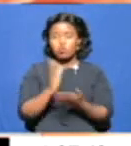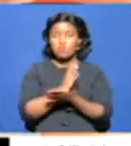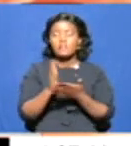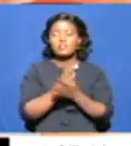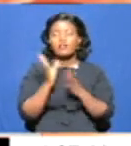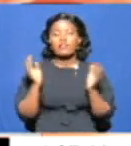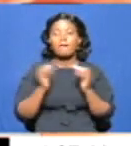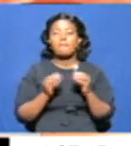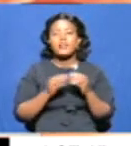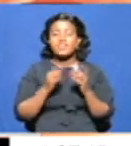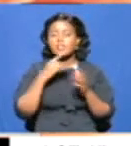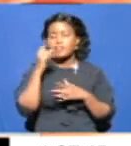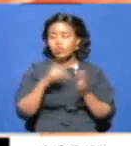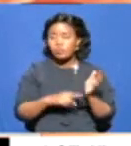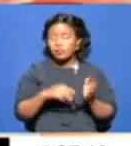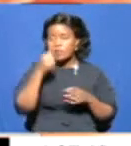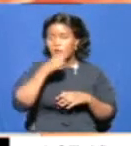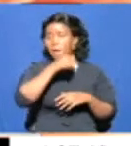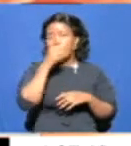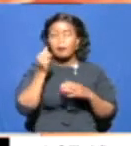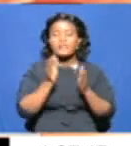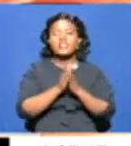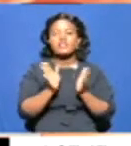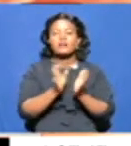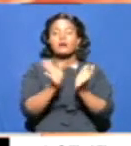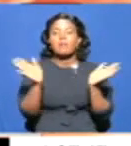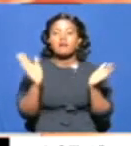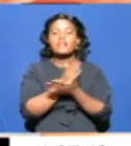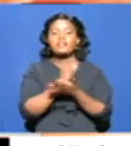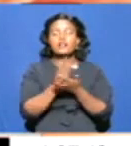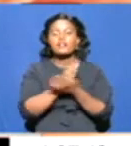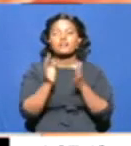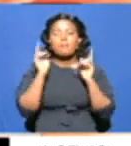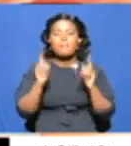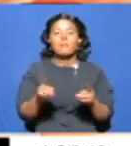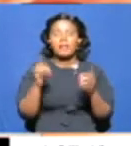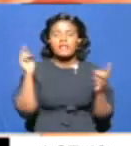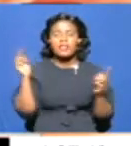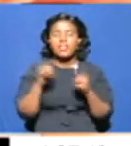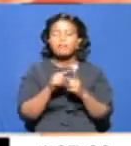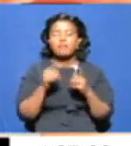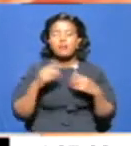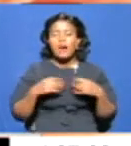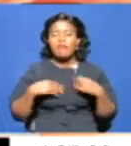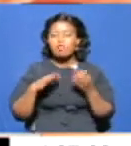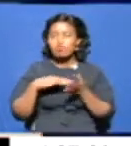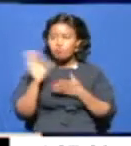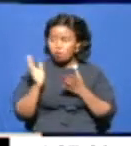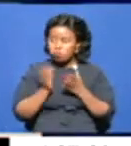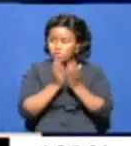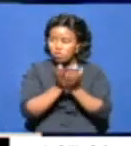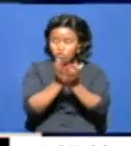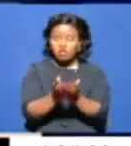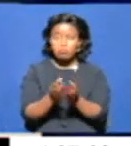both the private and public sector must work towards realizing the dream of having more shipbuilding companies in the